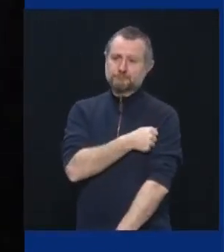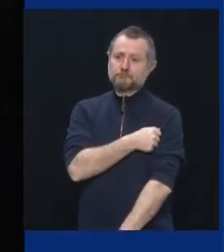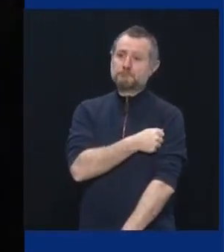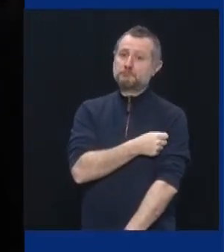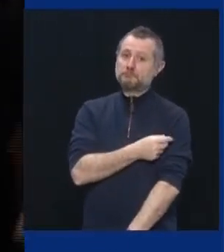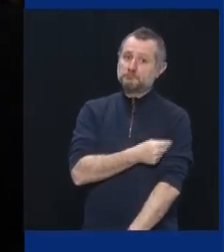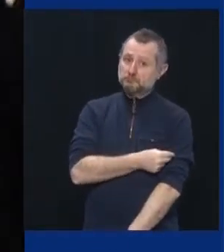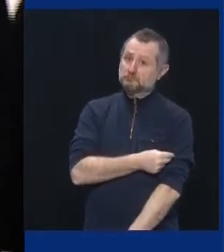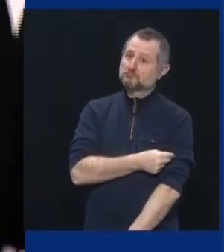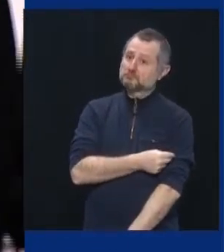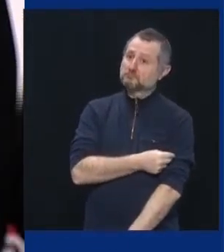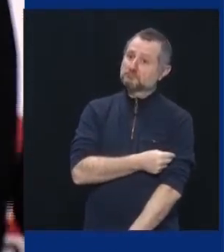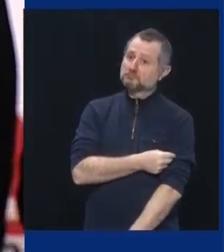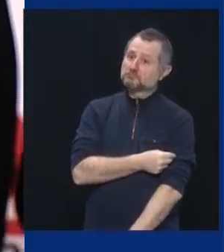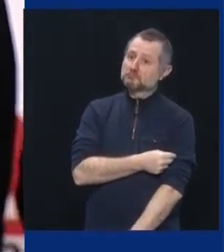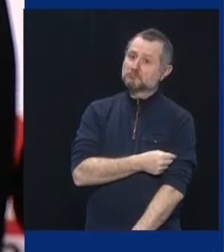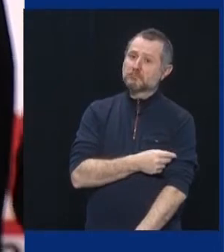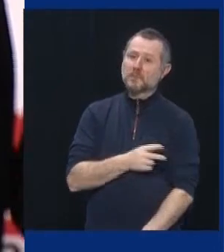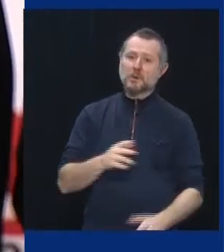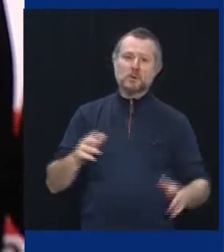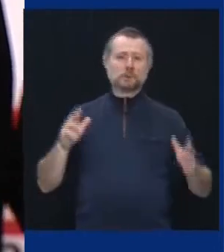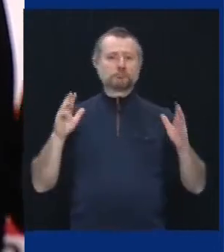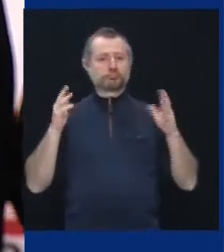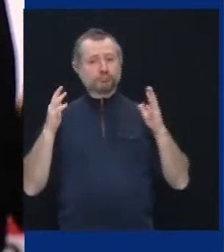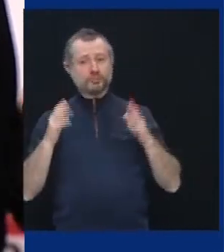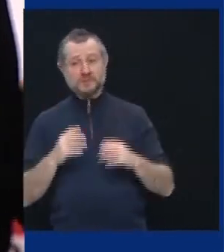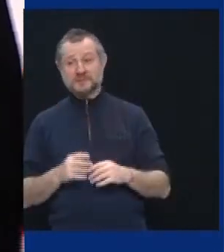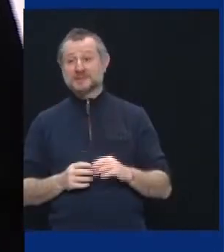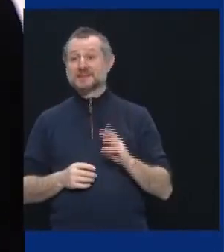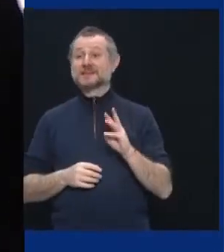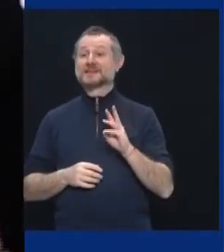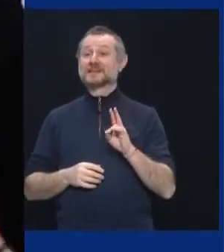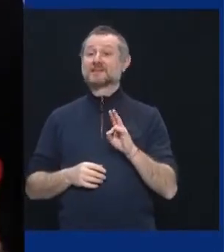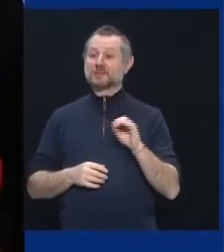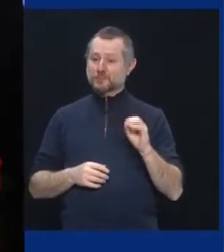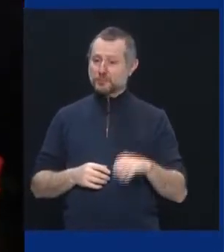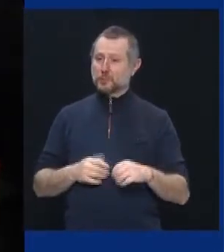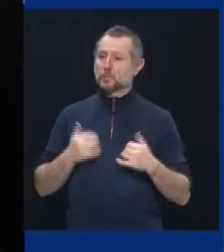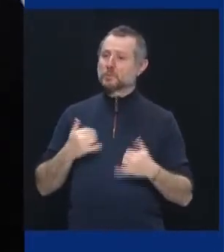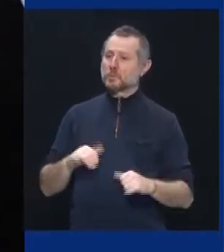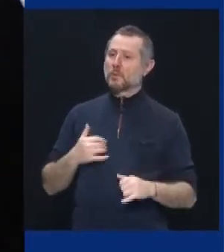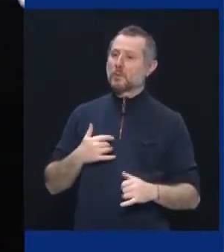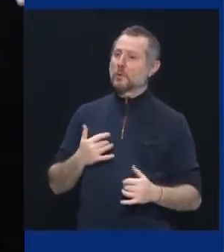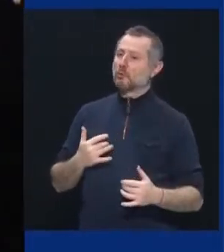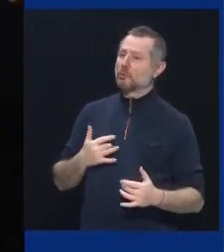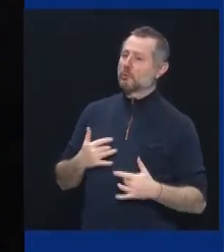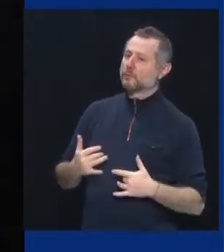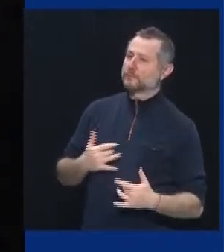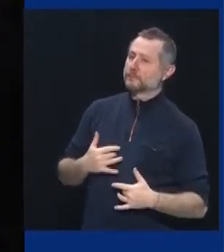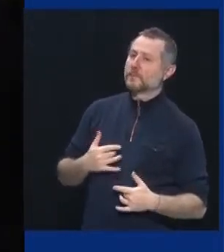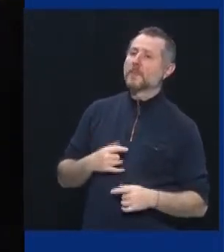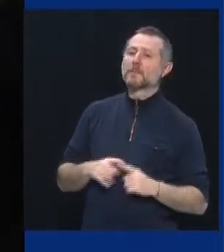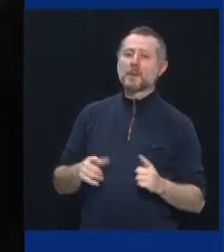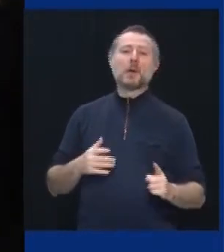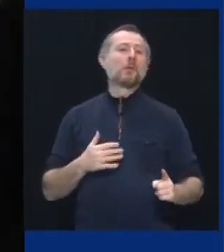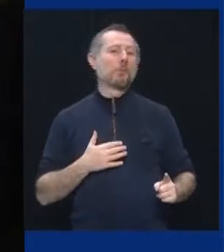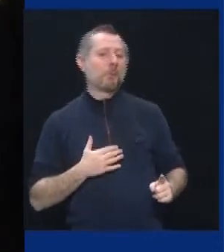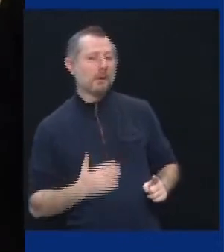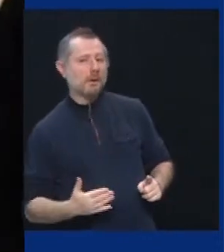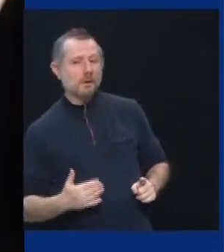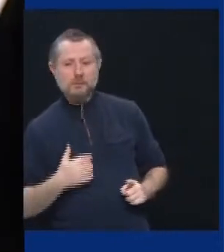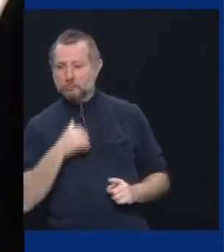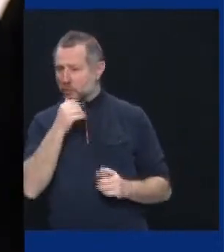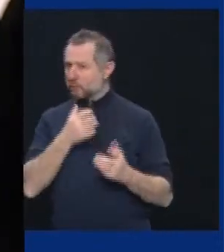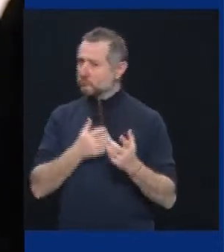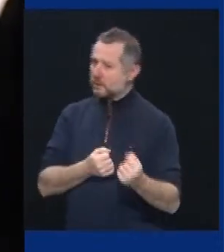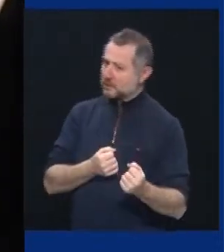Notwithstanding some concerns and potential distrust, I am